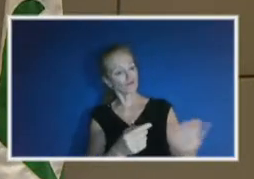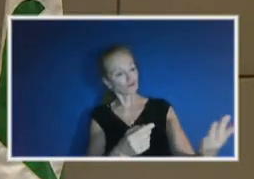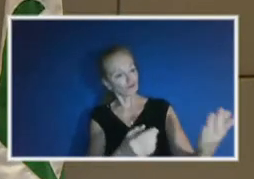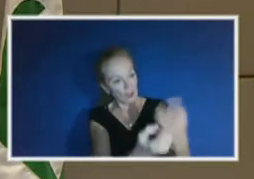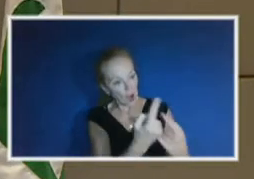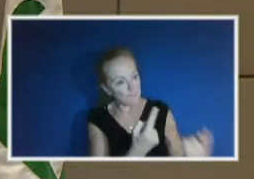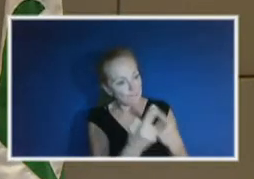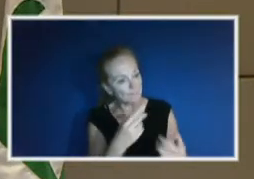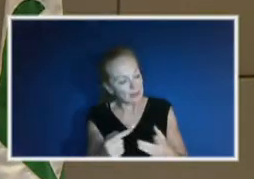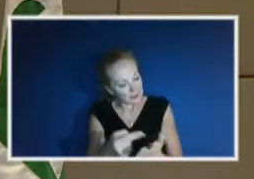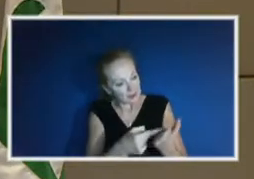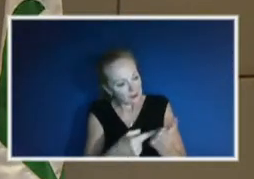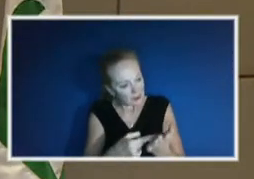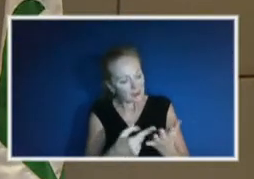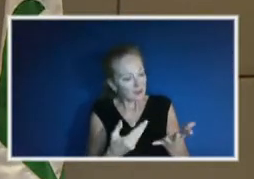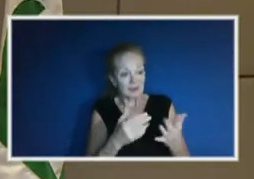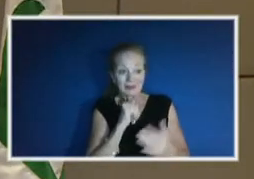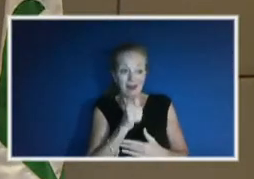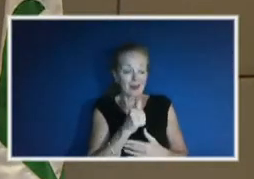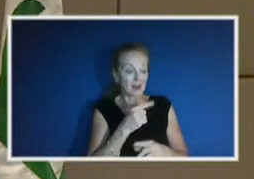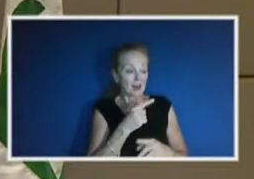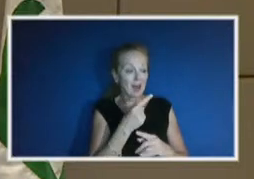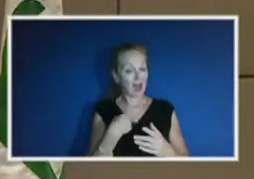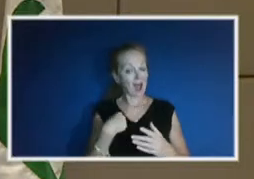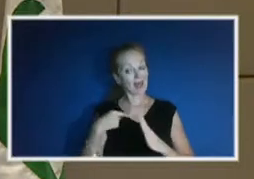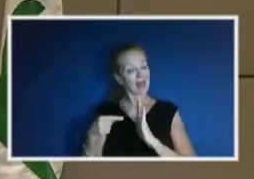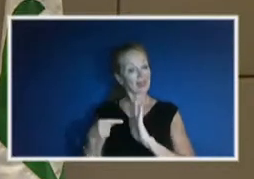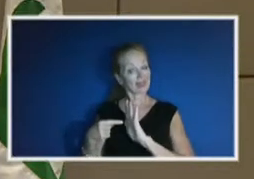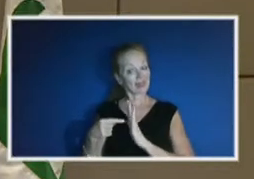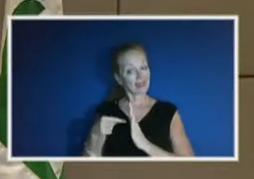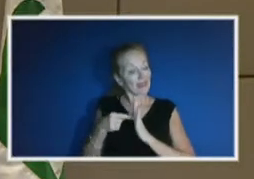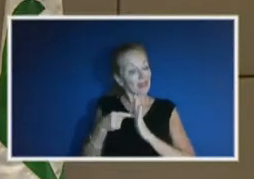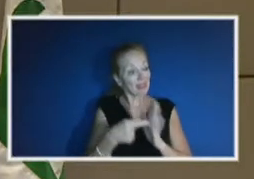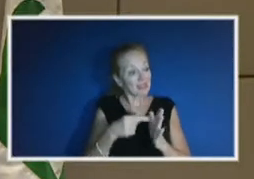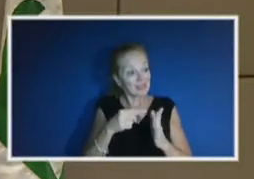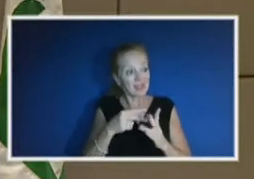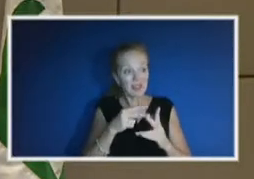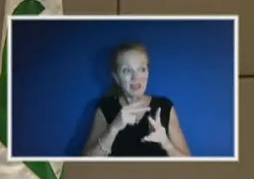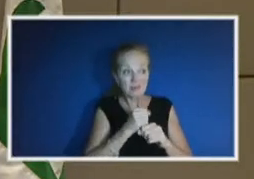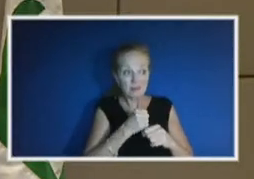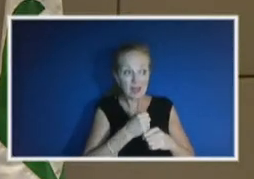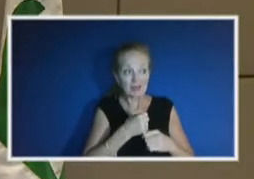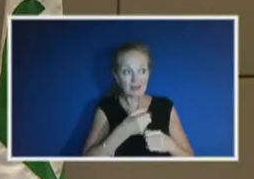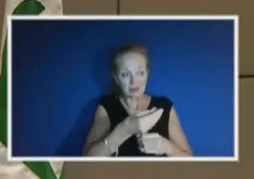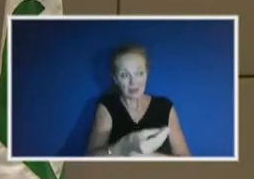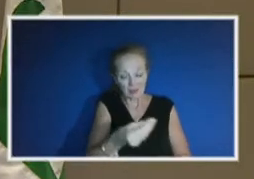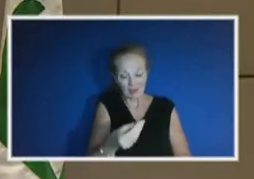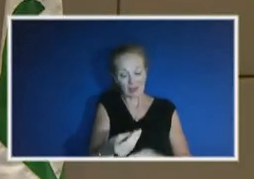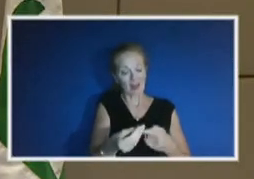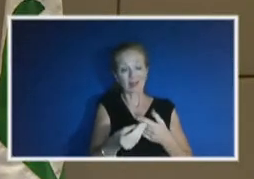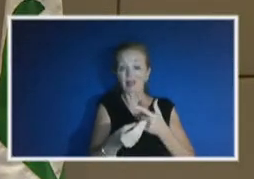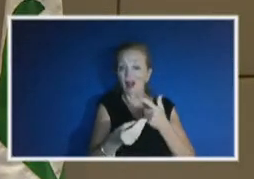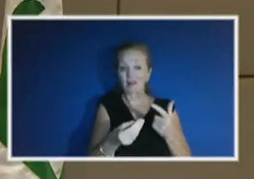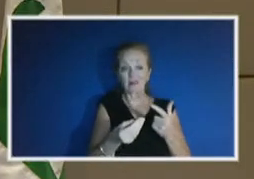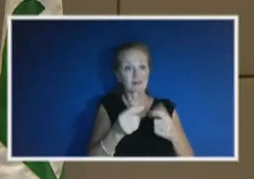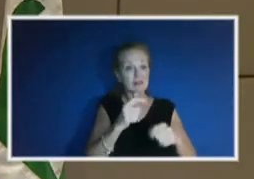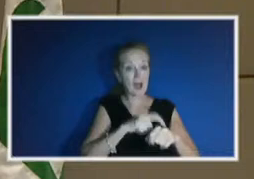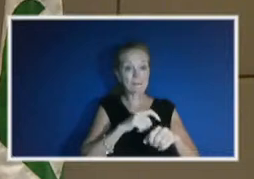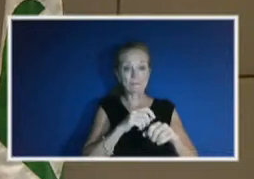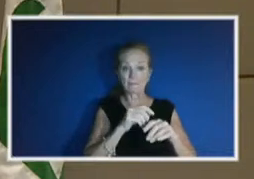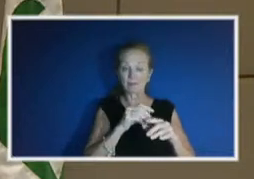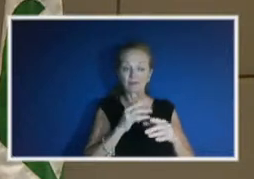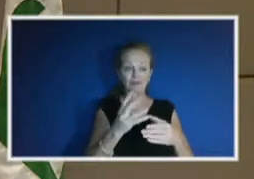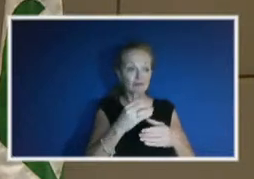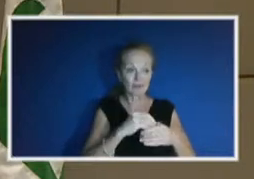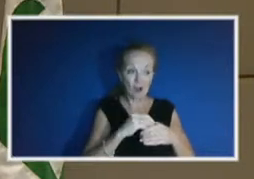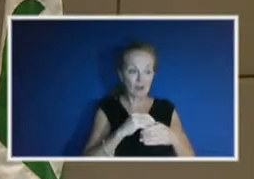And I highlight this because this is something they produced. They put a lot of time into it. So I hope what we can do for